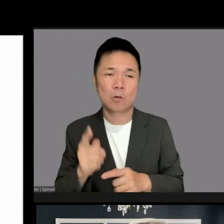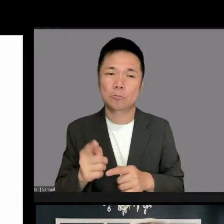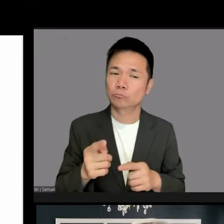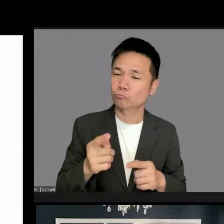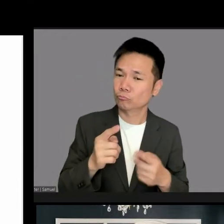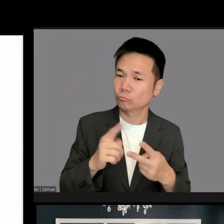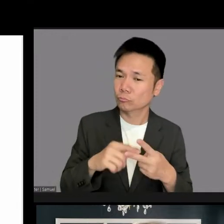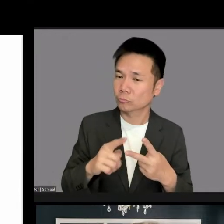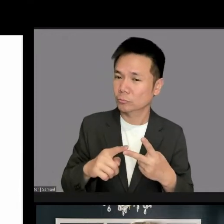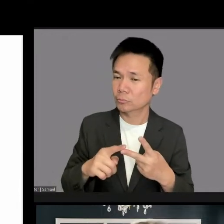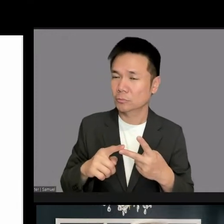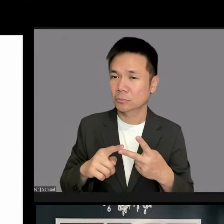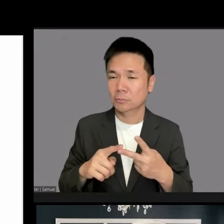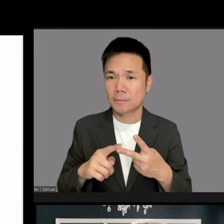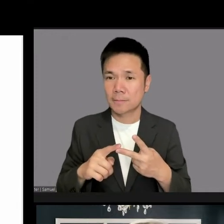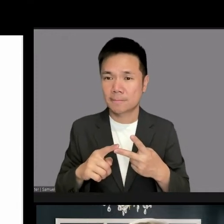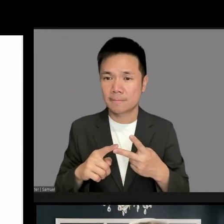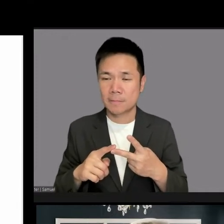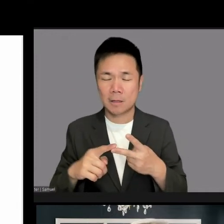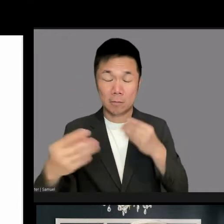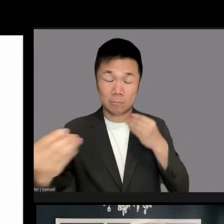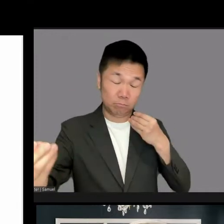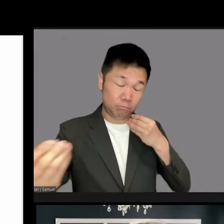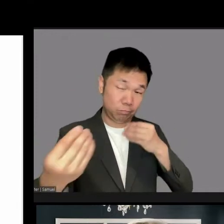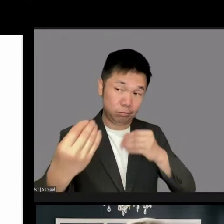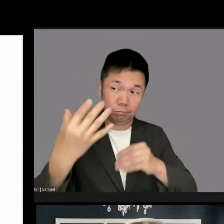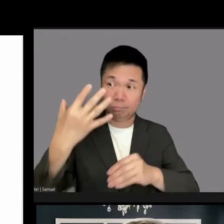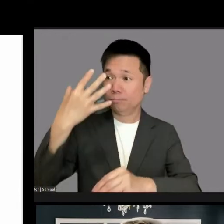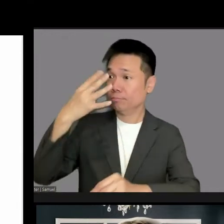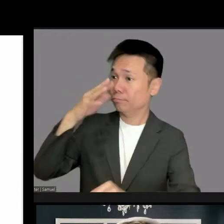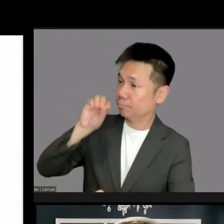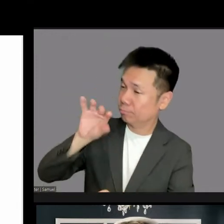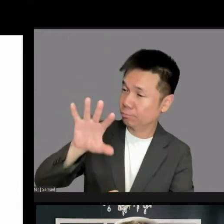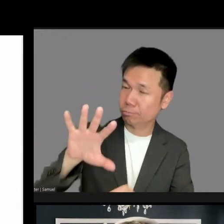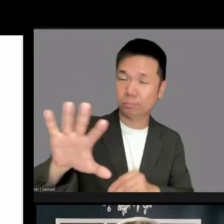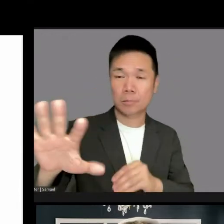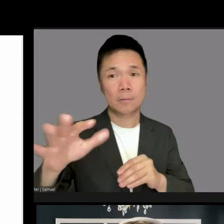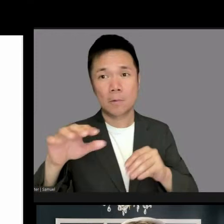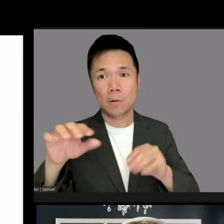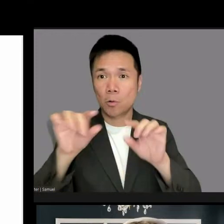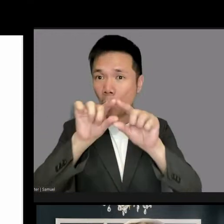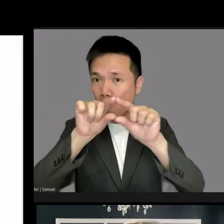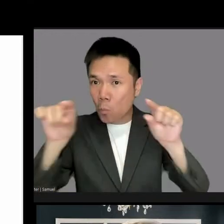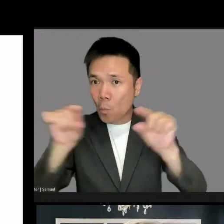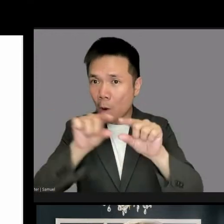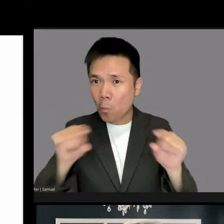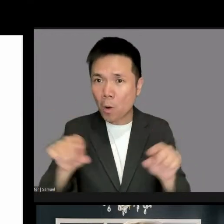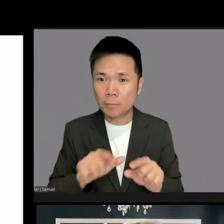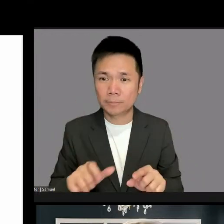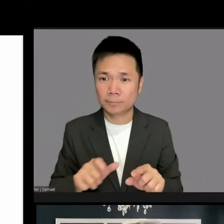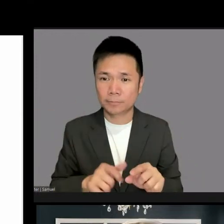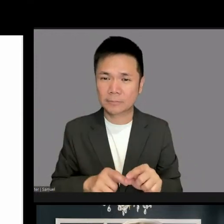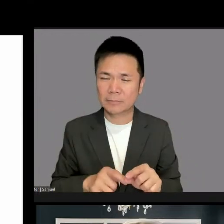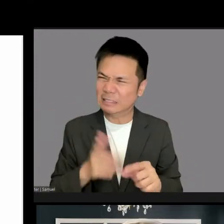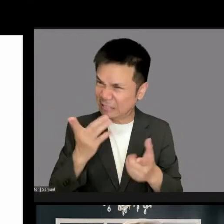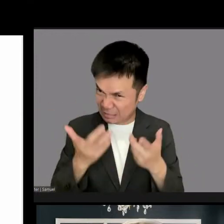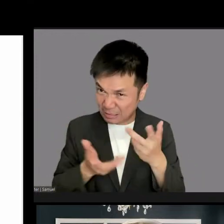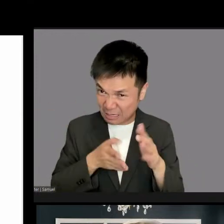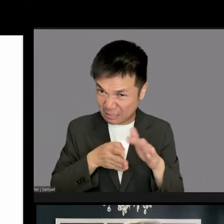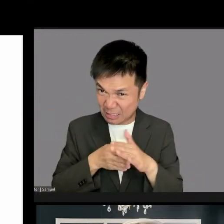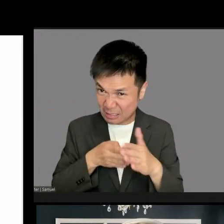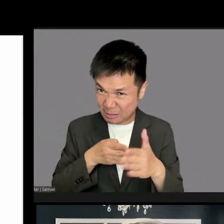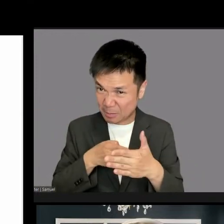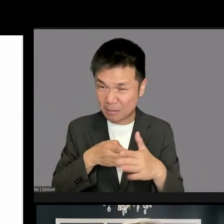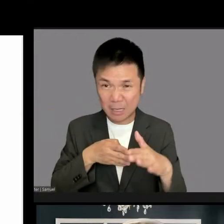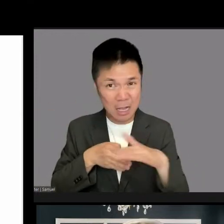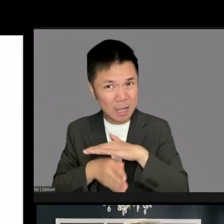have, text fading in and out or text moving, but all of those things are really inaccessible and they cause